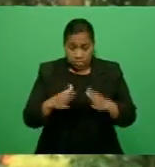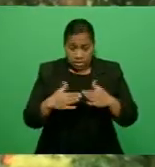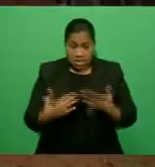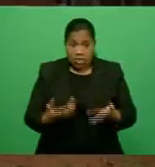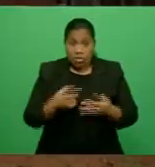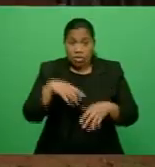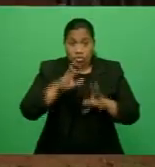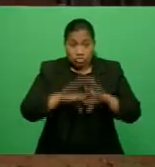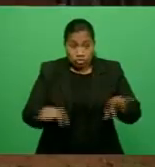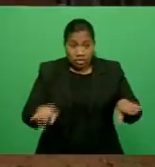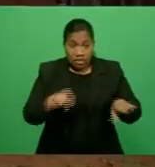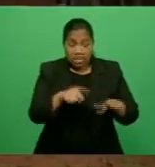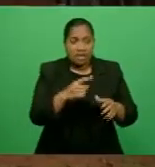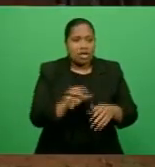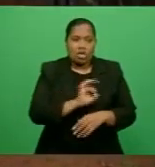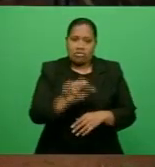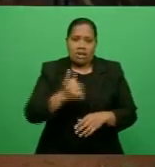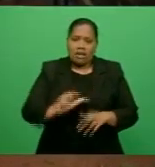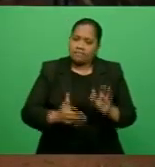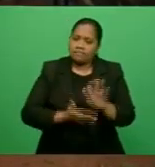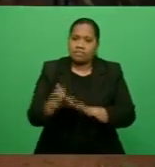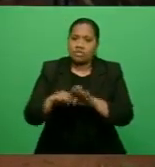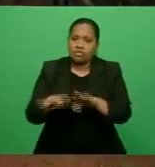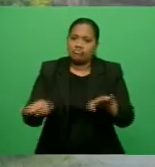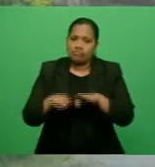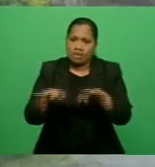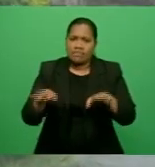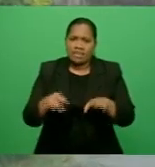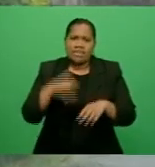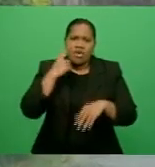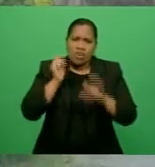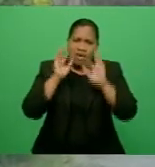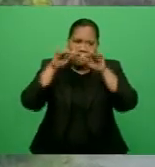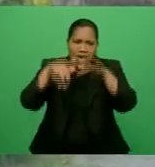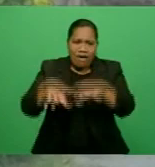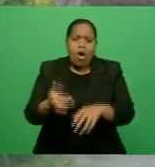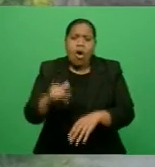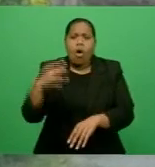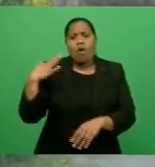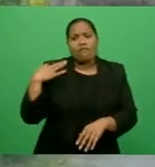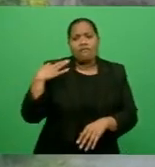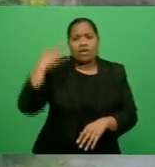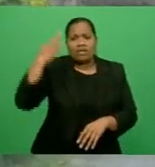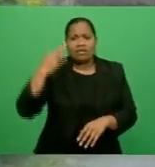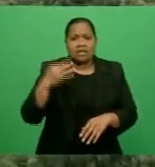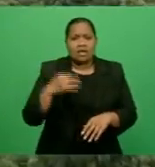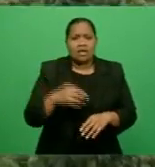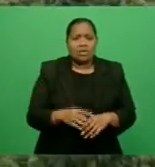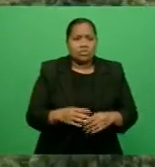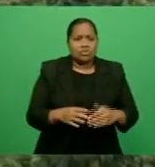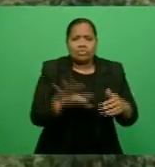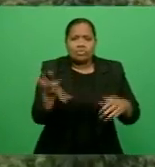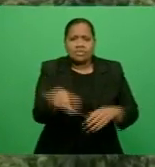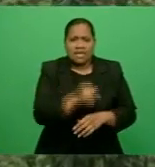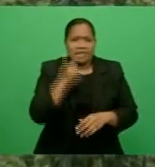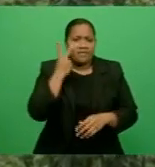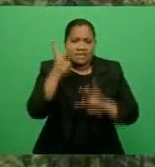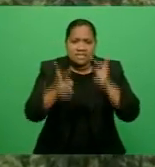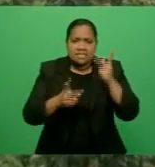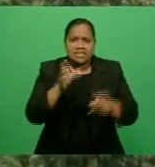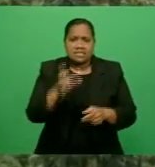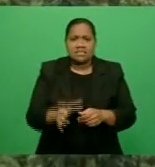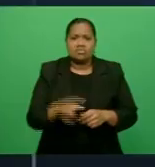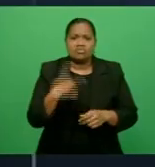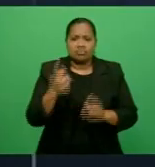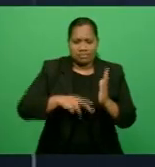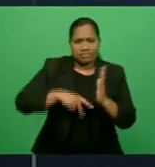going swimming to a nearby waterfall or volunteer to tour visitors who hike Mount Korombamba. Apinisawangarandobu,